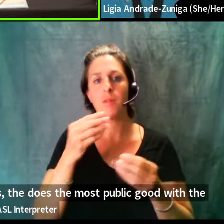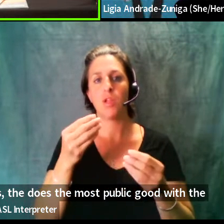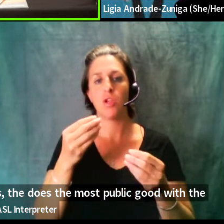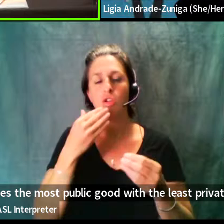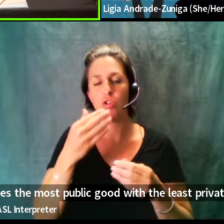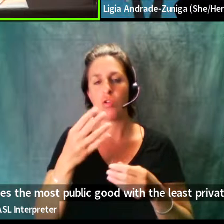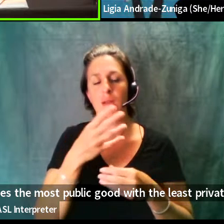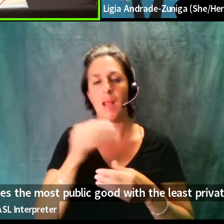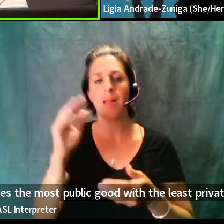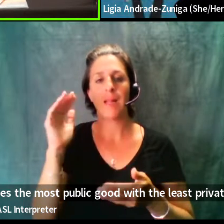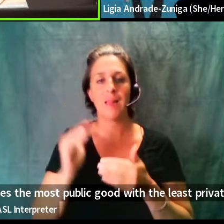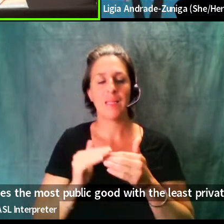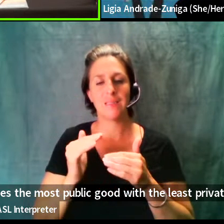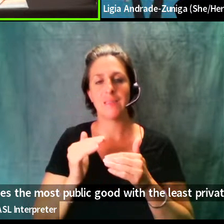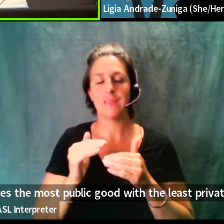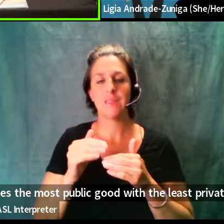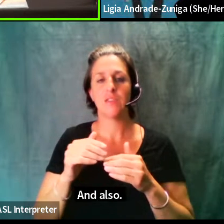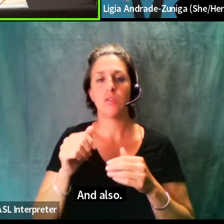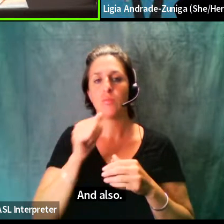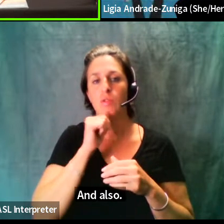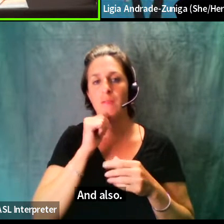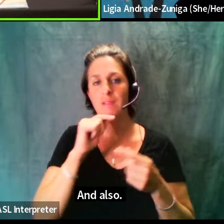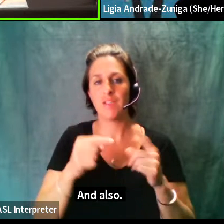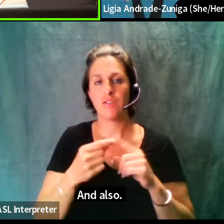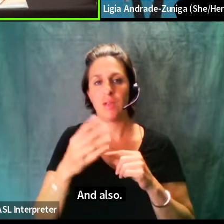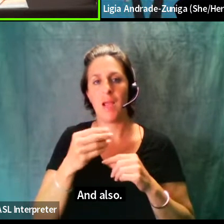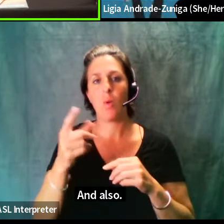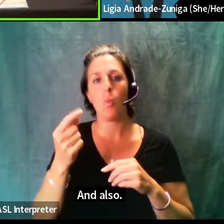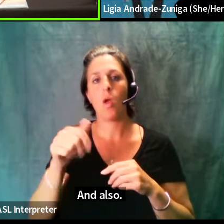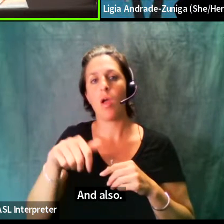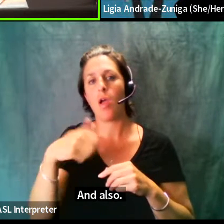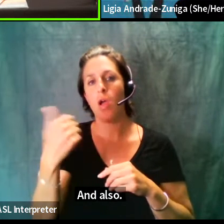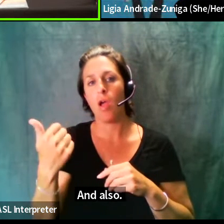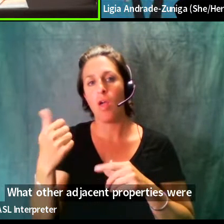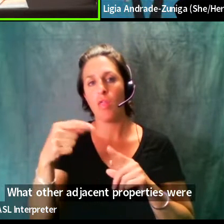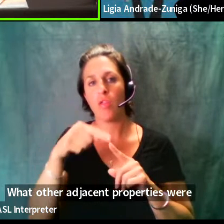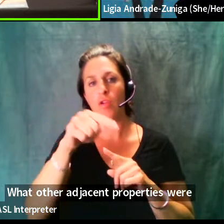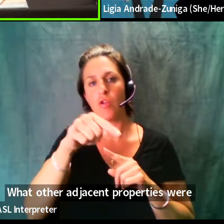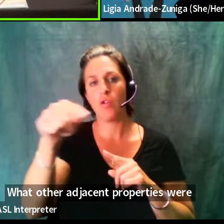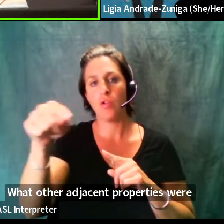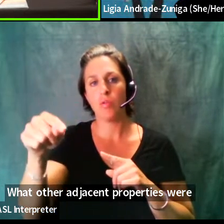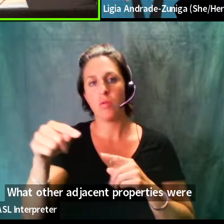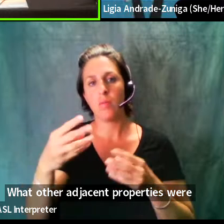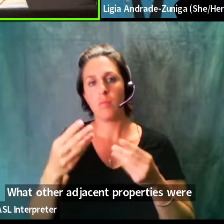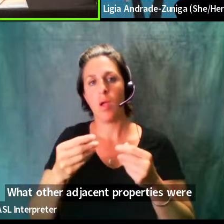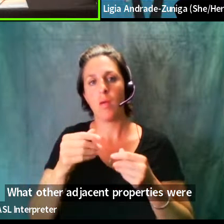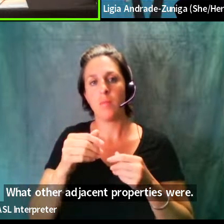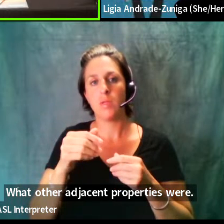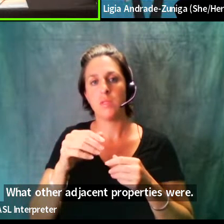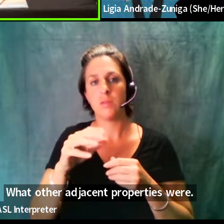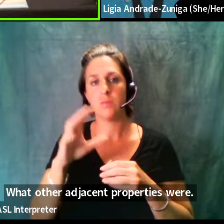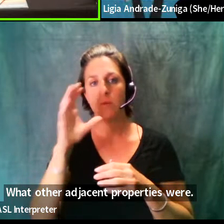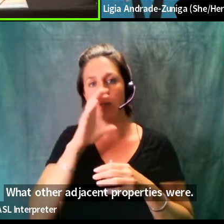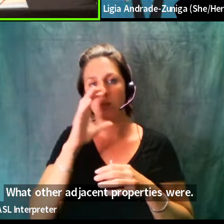also what other adjacent properties were explored?